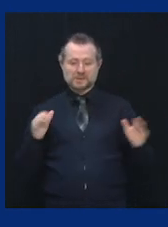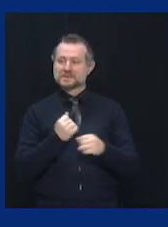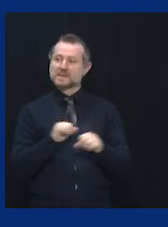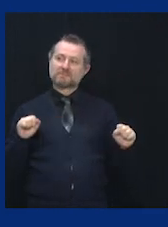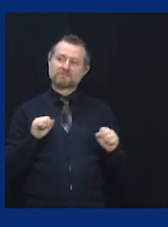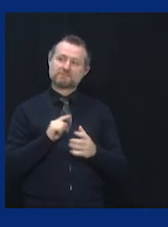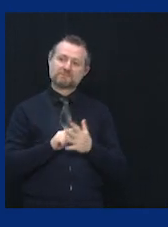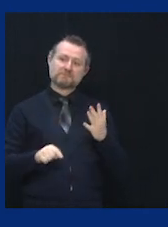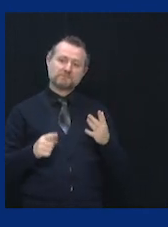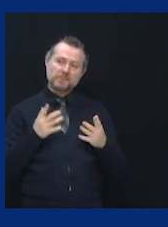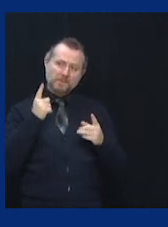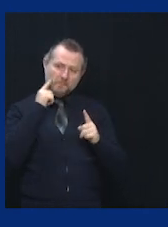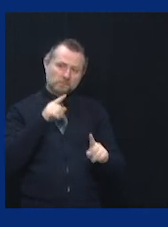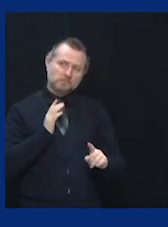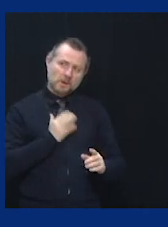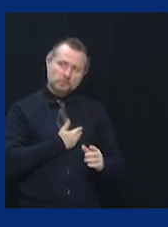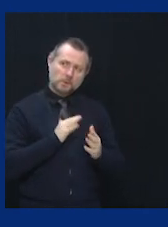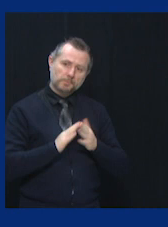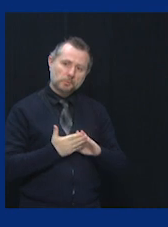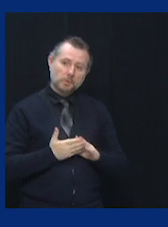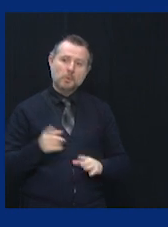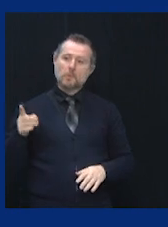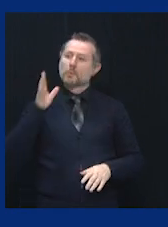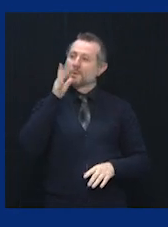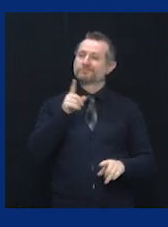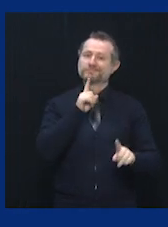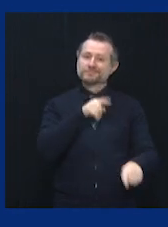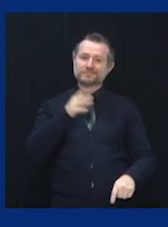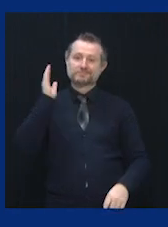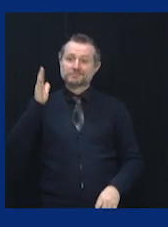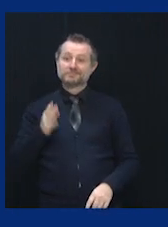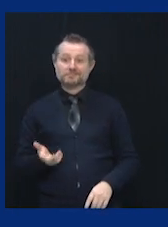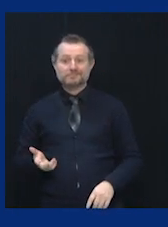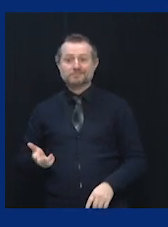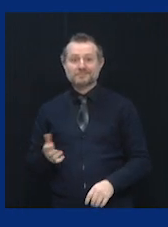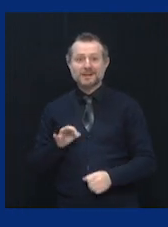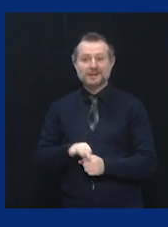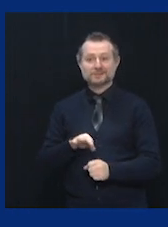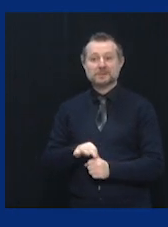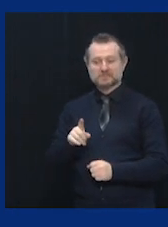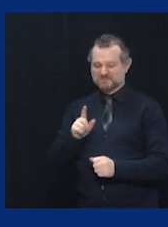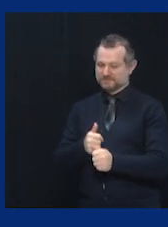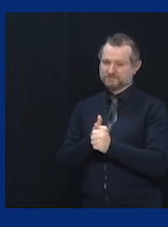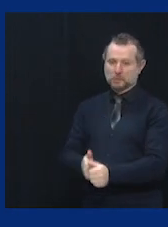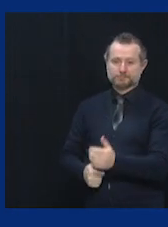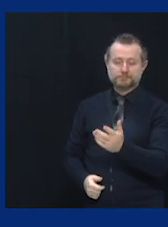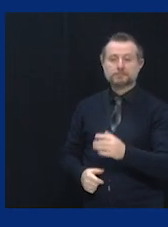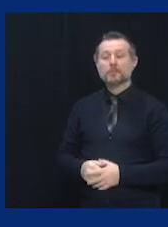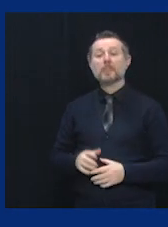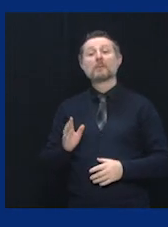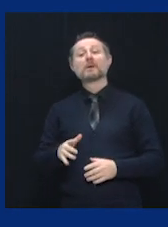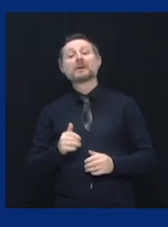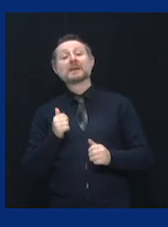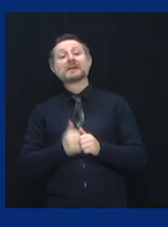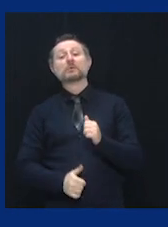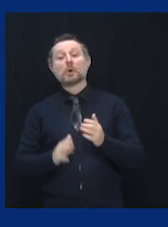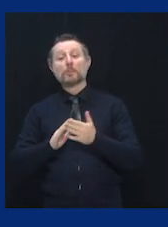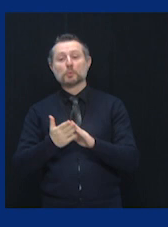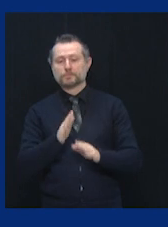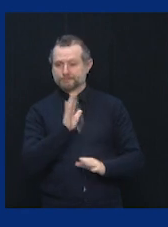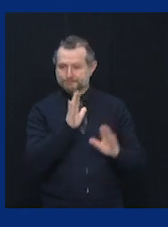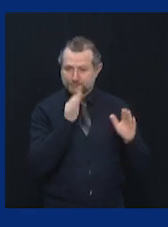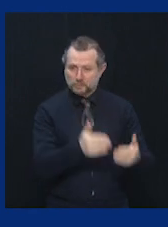in our city? But it has to be addressed. And it's community by community. New York